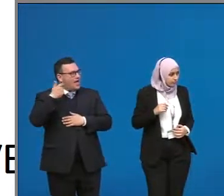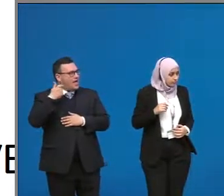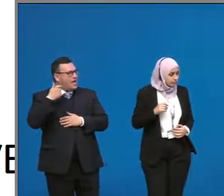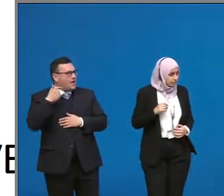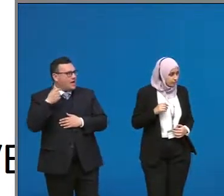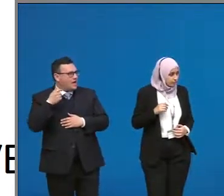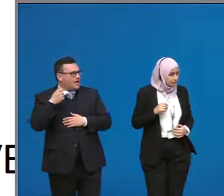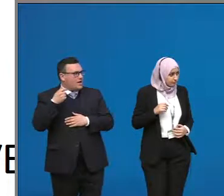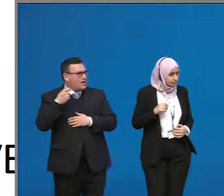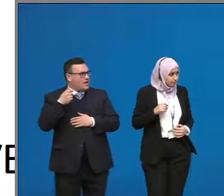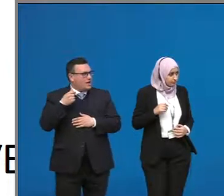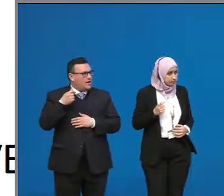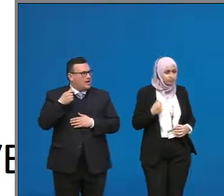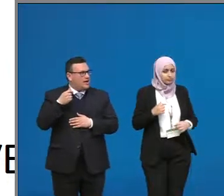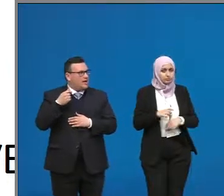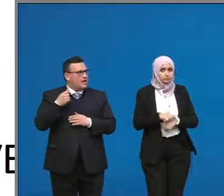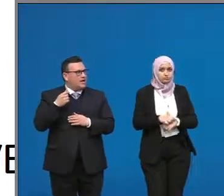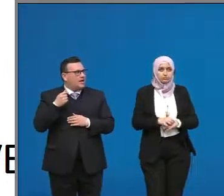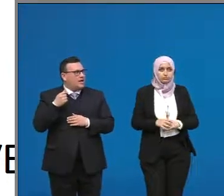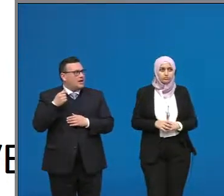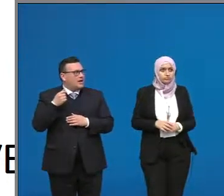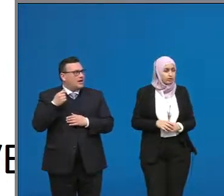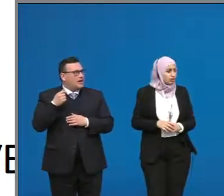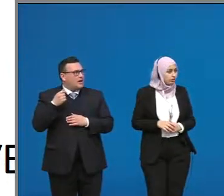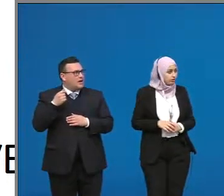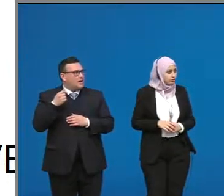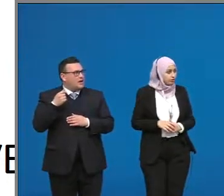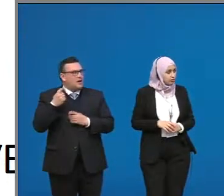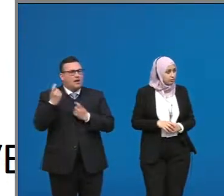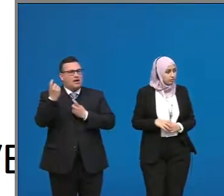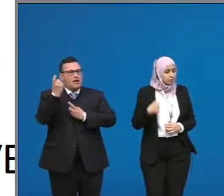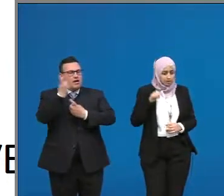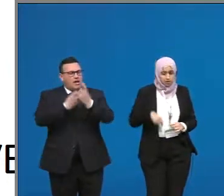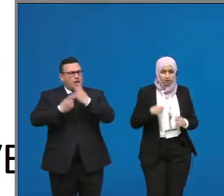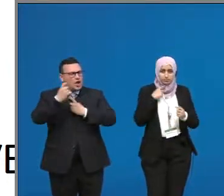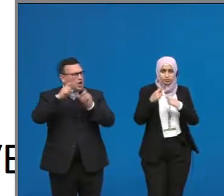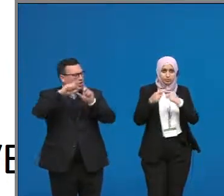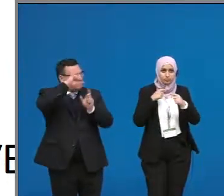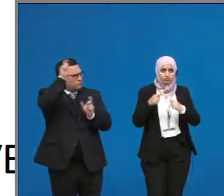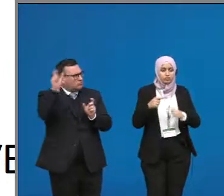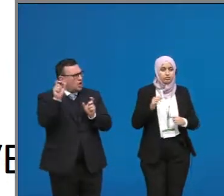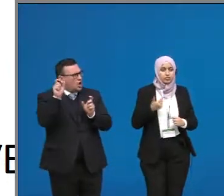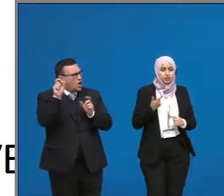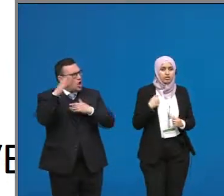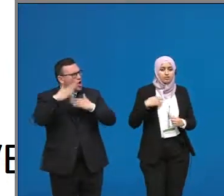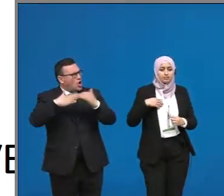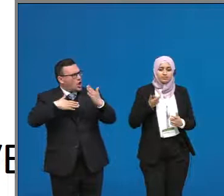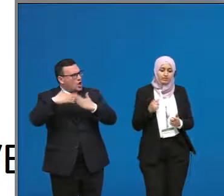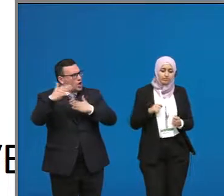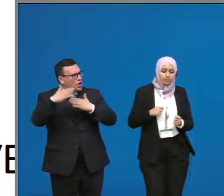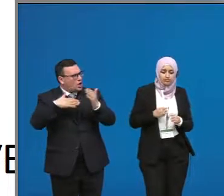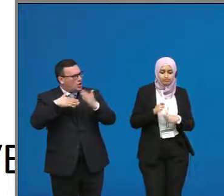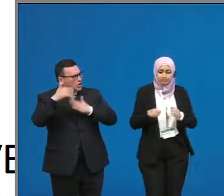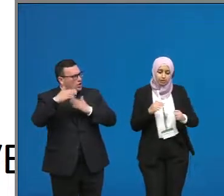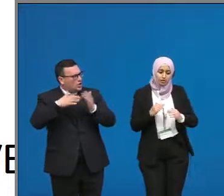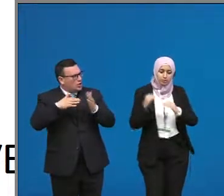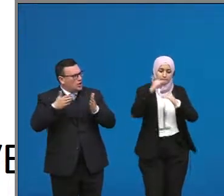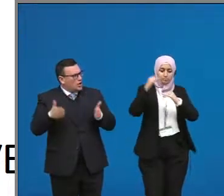a talk about building a framework for building